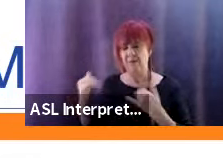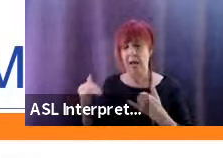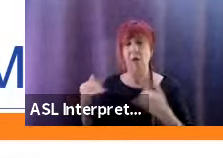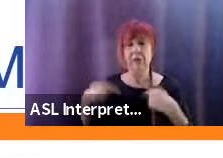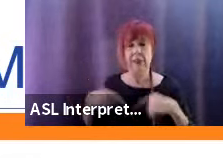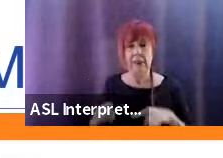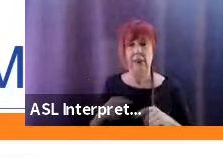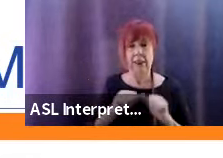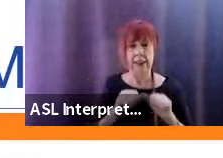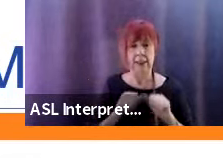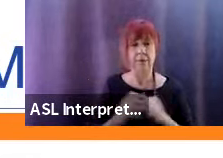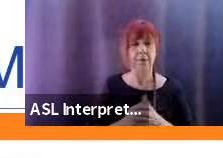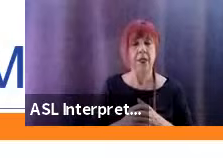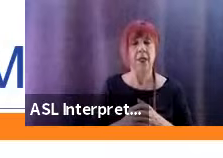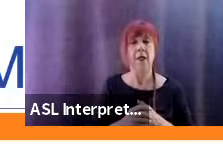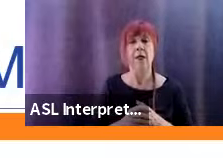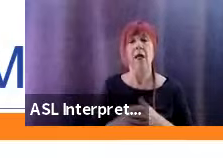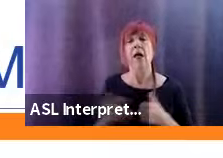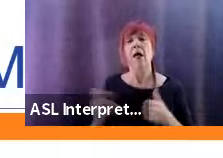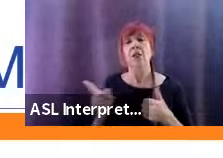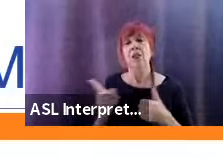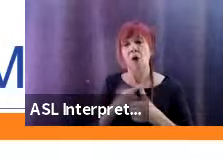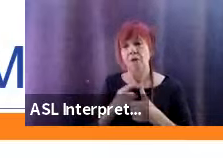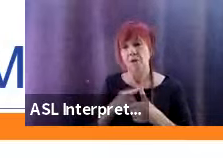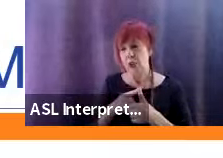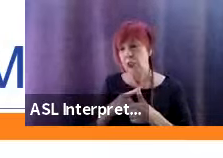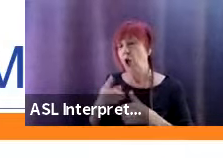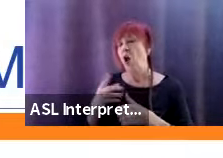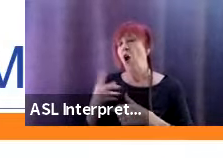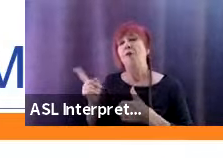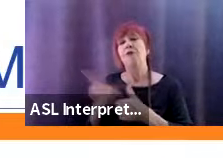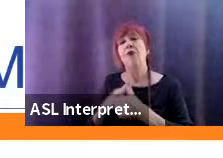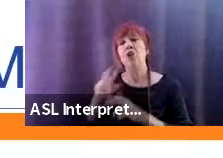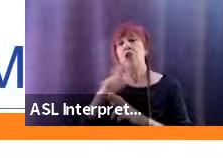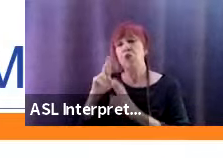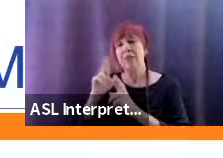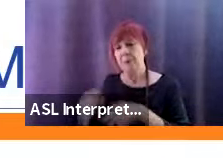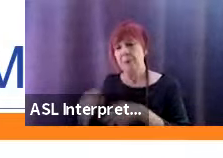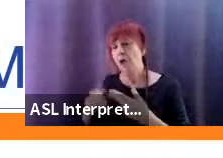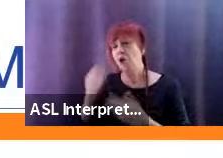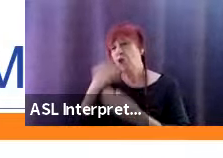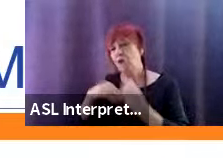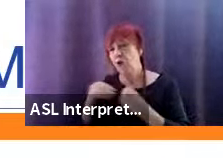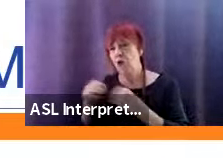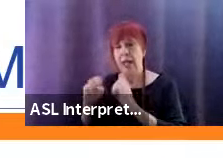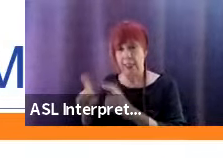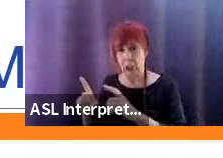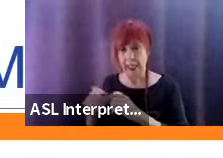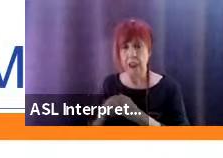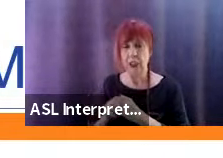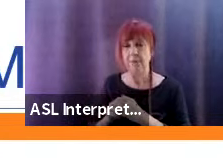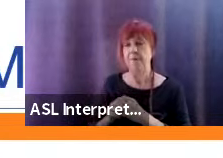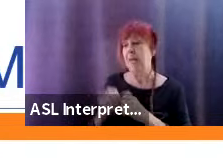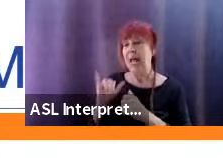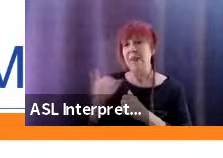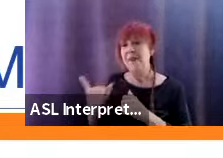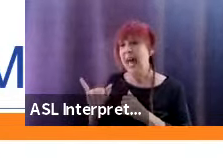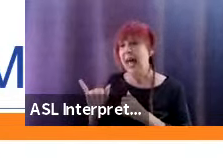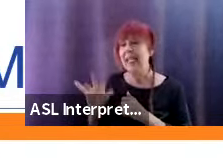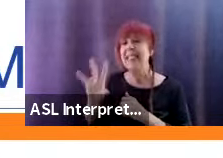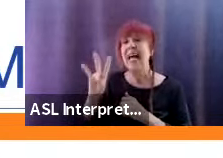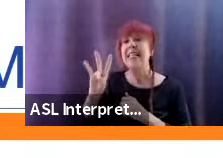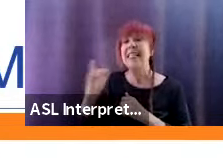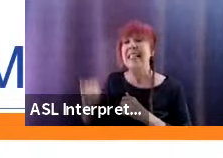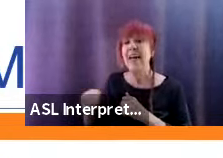3 sectors, the first responders, food and agriculture, and education and child care. We weight that 70% towards the